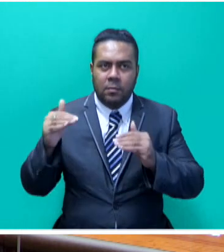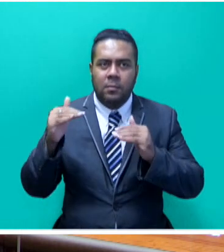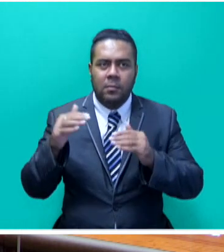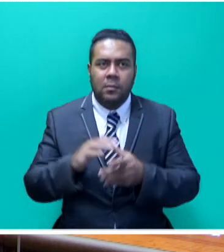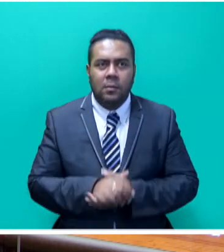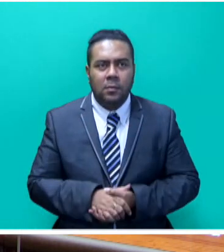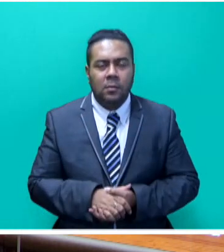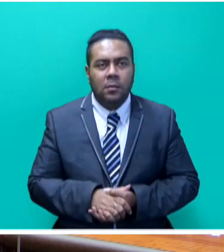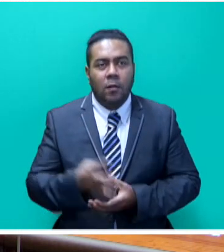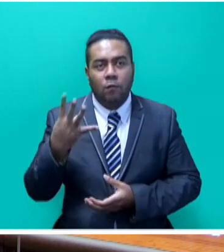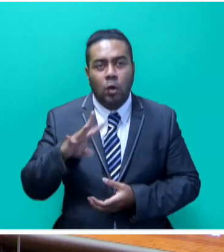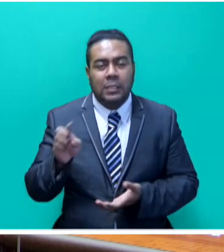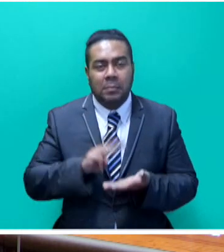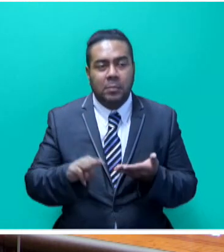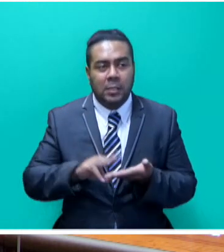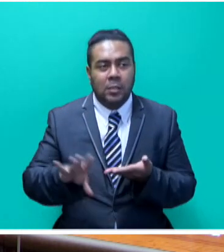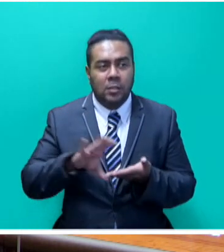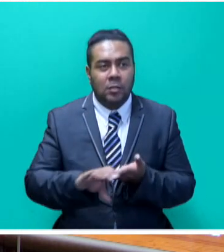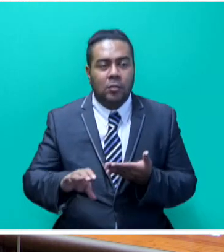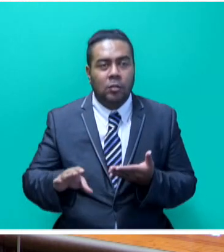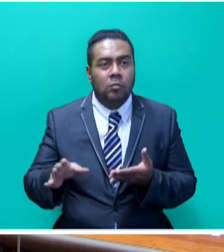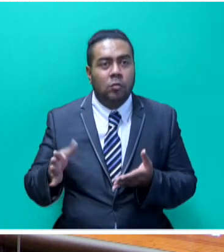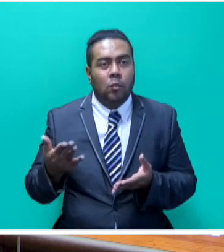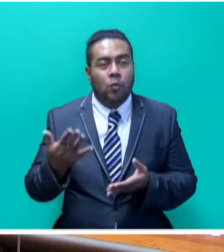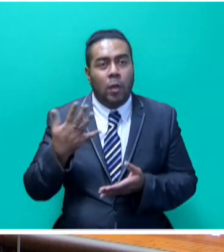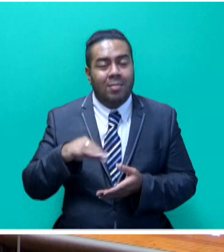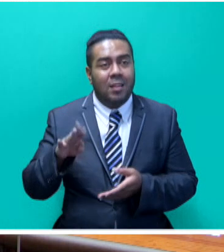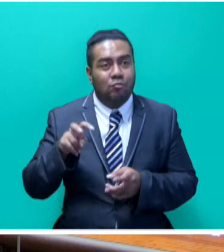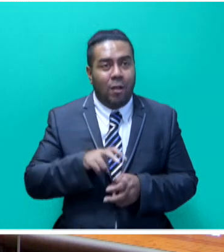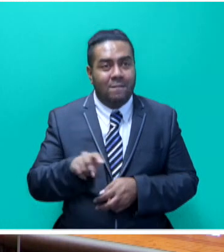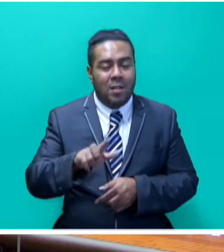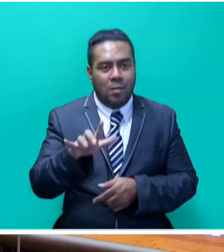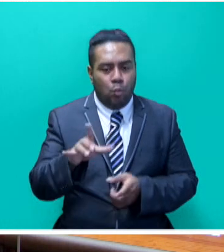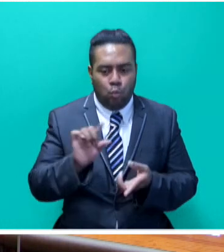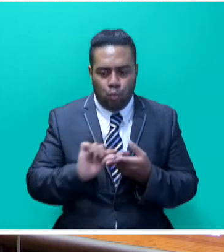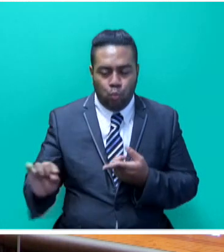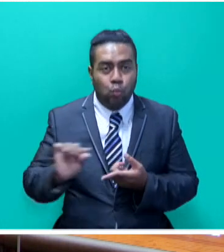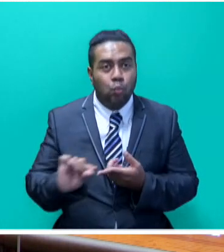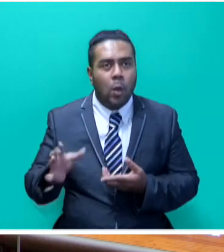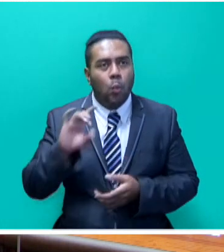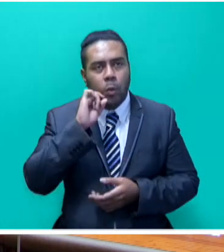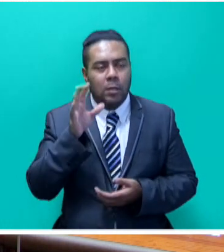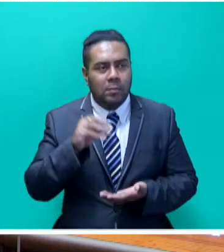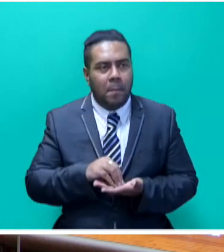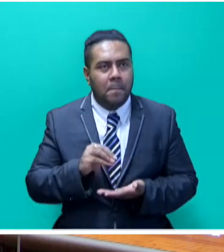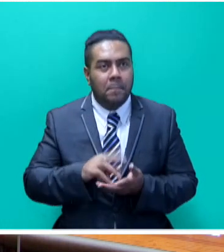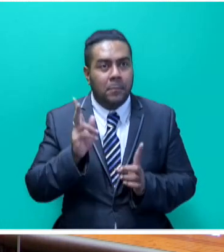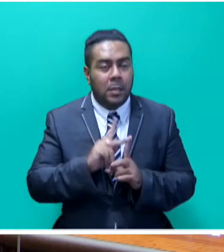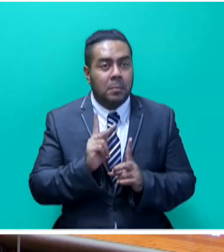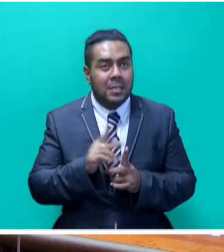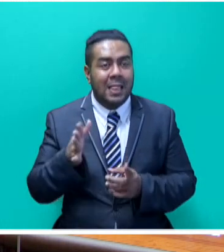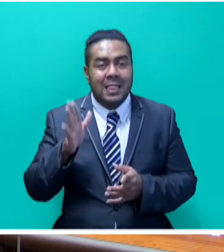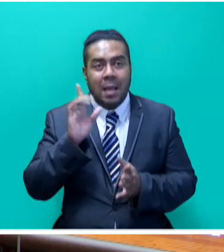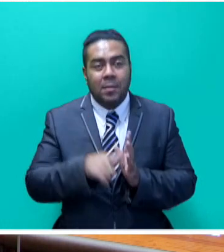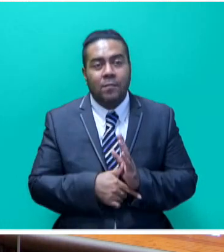The $40 million Fiji Recovery Rebate Package and travel stipend will serve its purpose. Mr. Speaker, sir, with pent-up demand and only